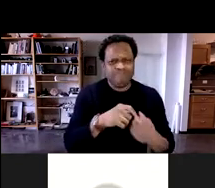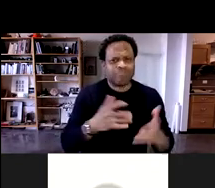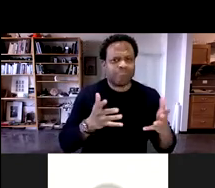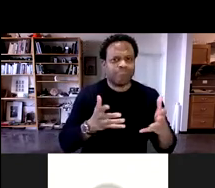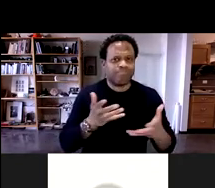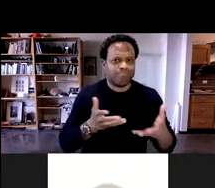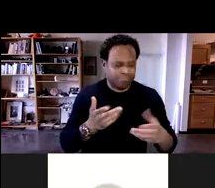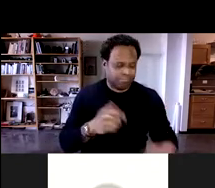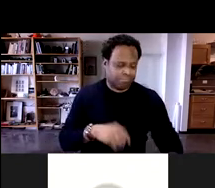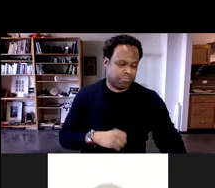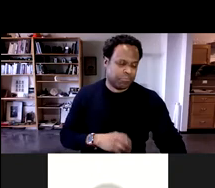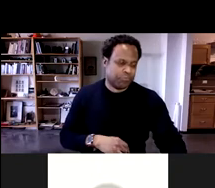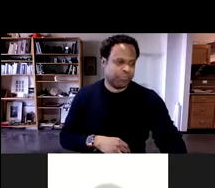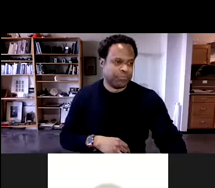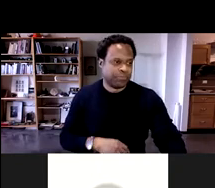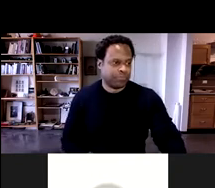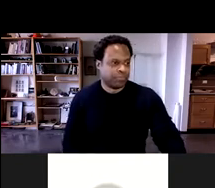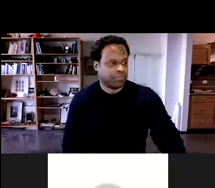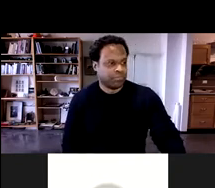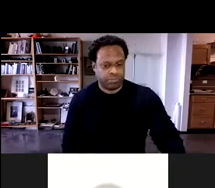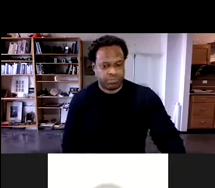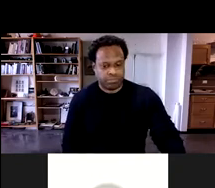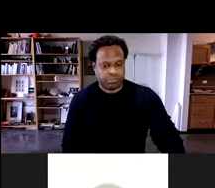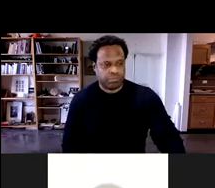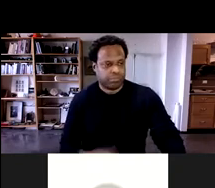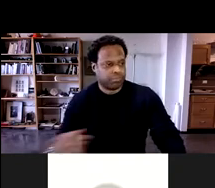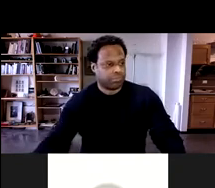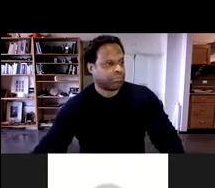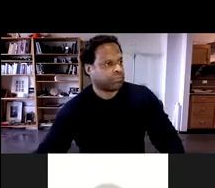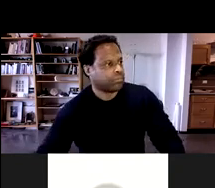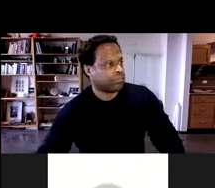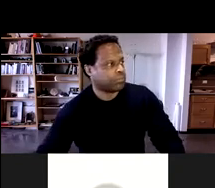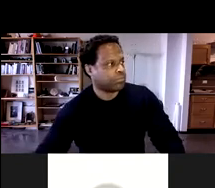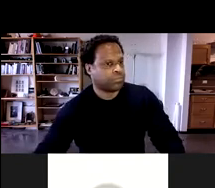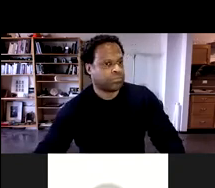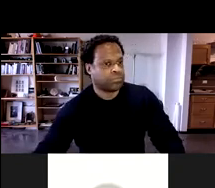a legitimate language, but gestures don't have a specific rule set in mind.